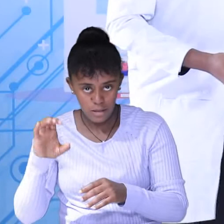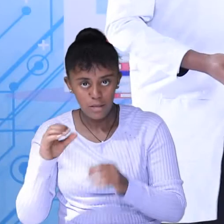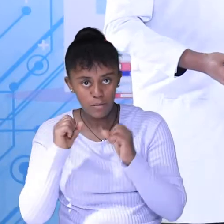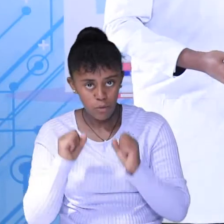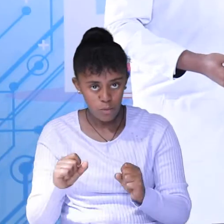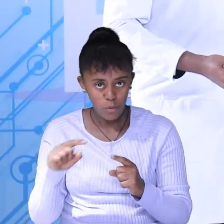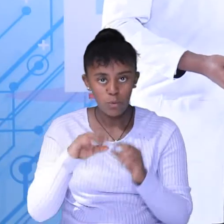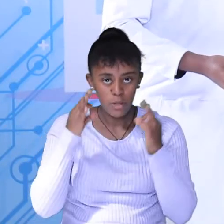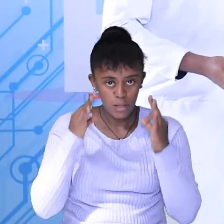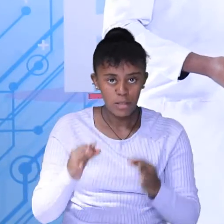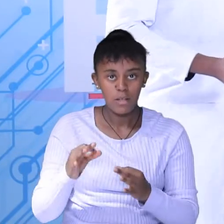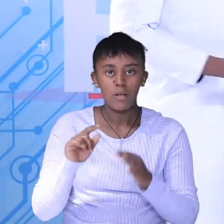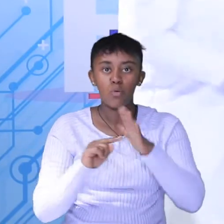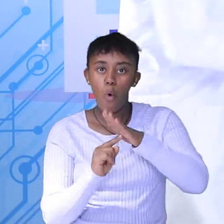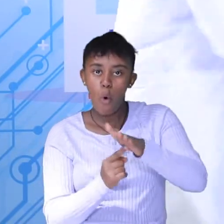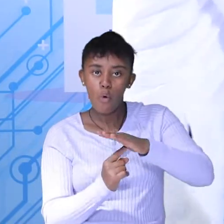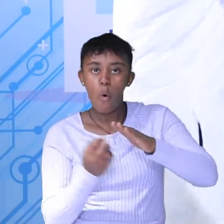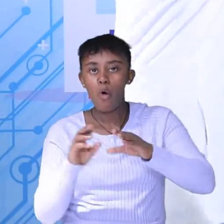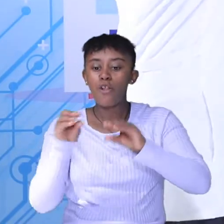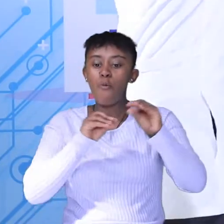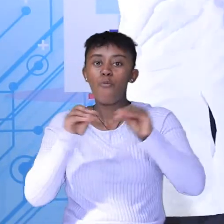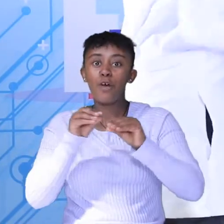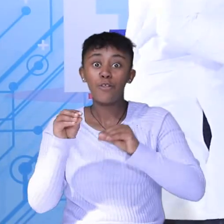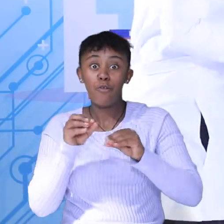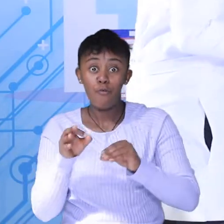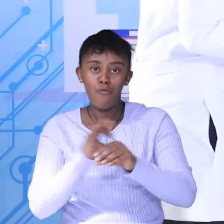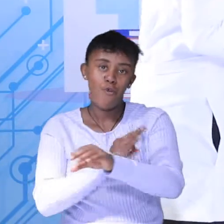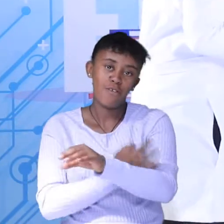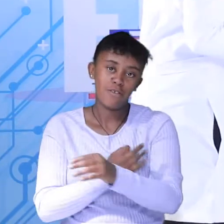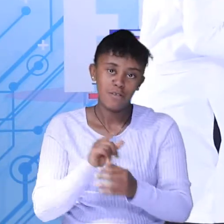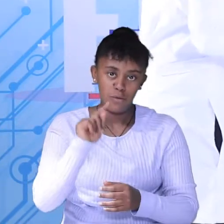to determine the torque or the moment of force.